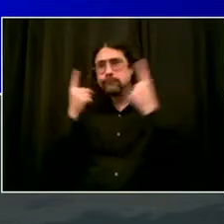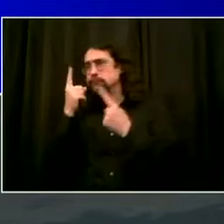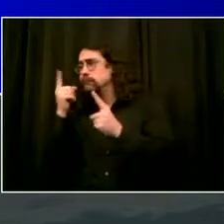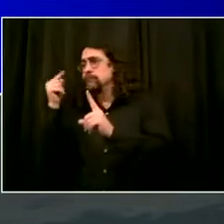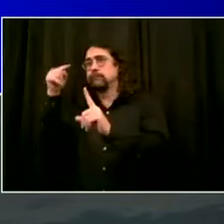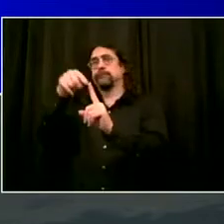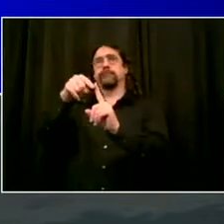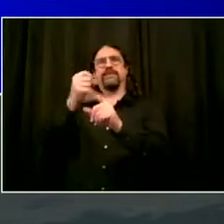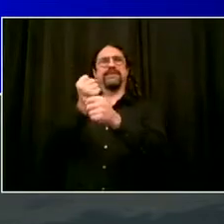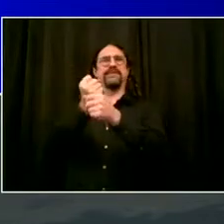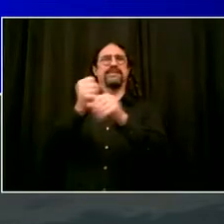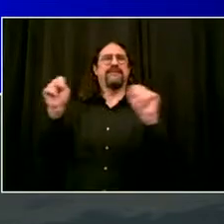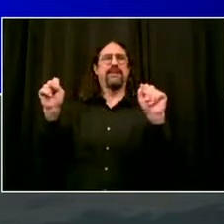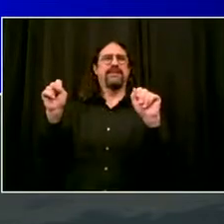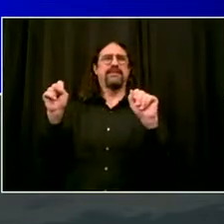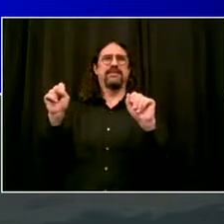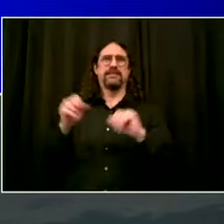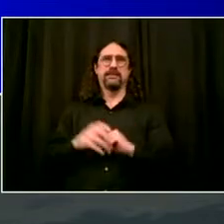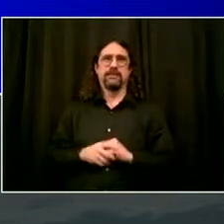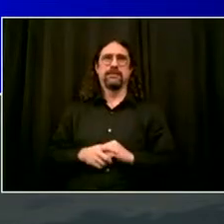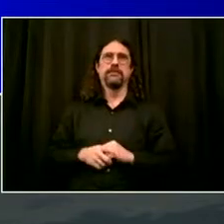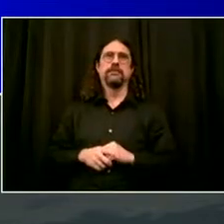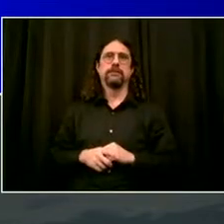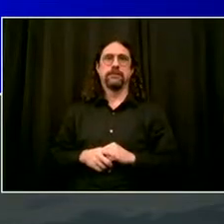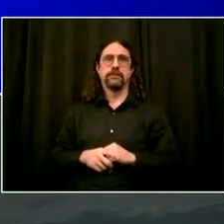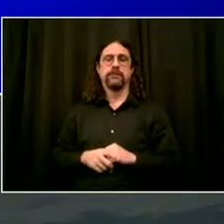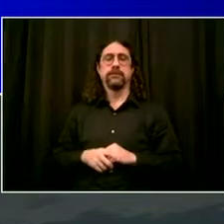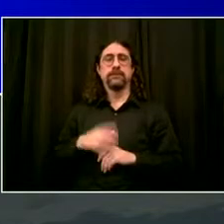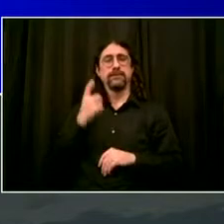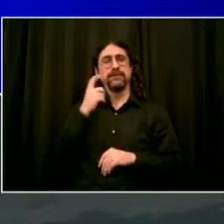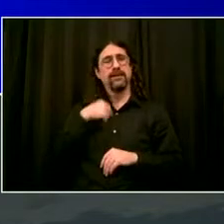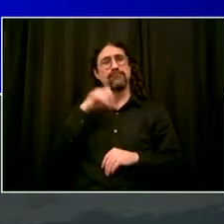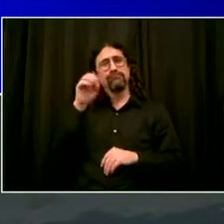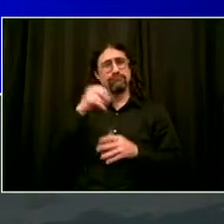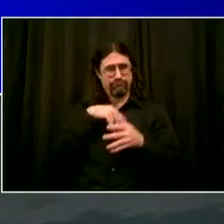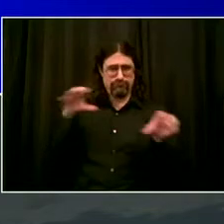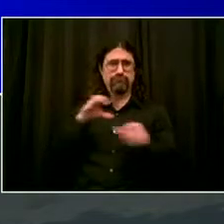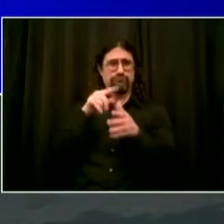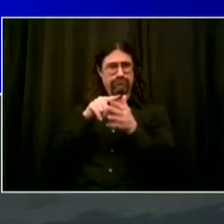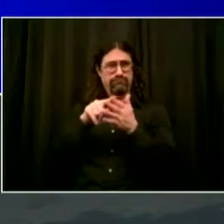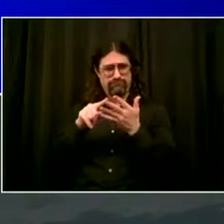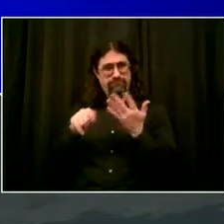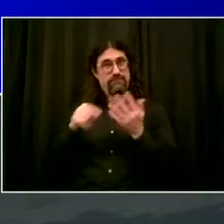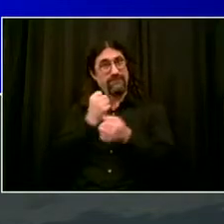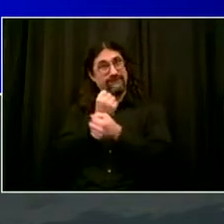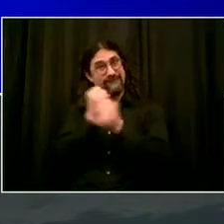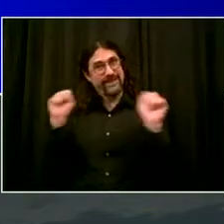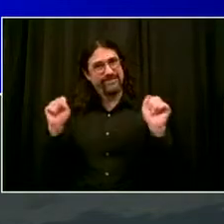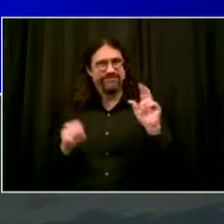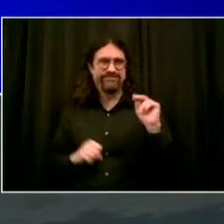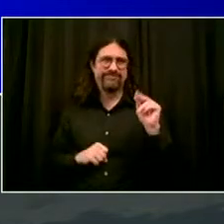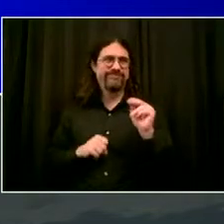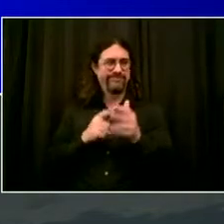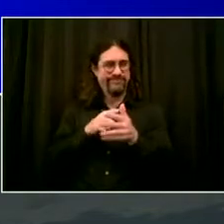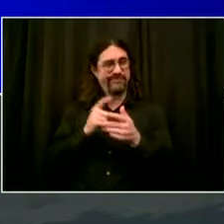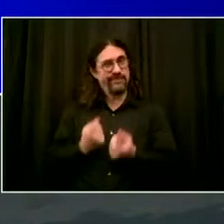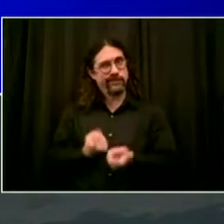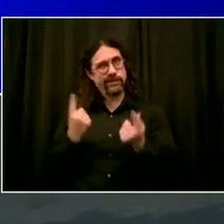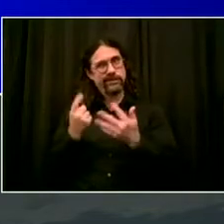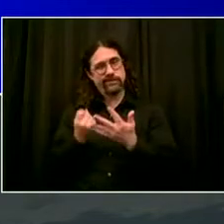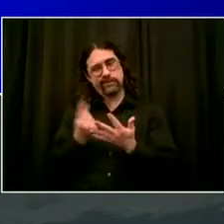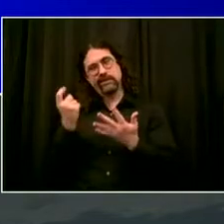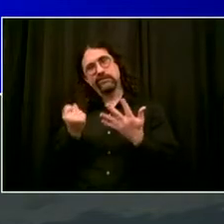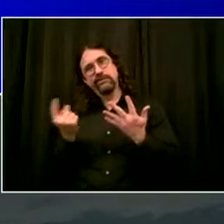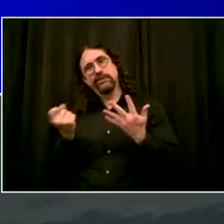helped and now we're in a position to say that we could pay for these dire needs because we got Federal